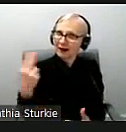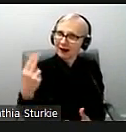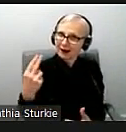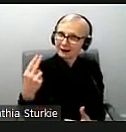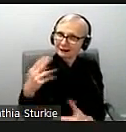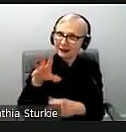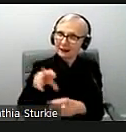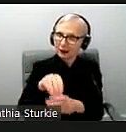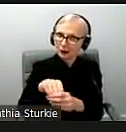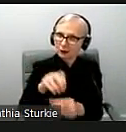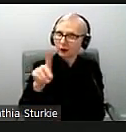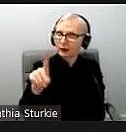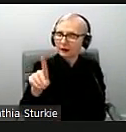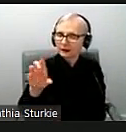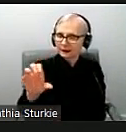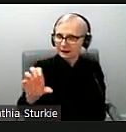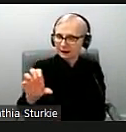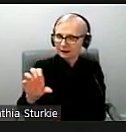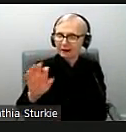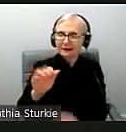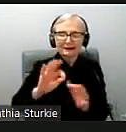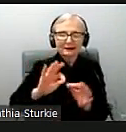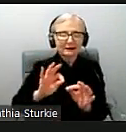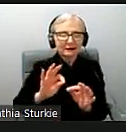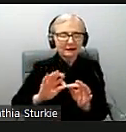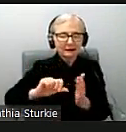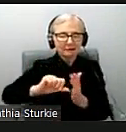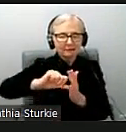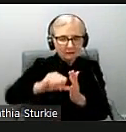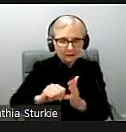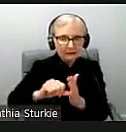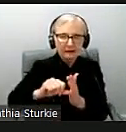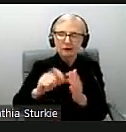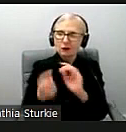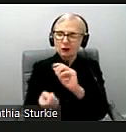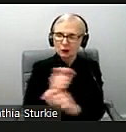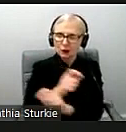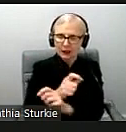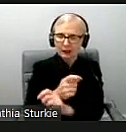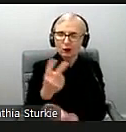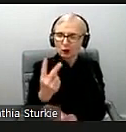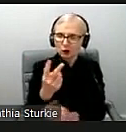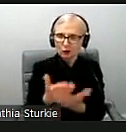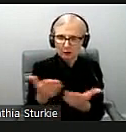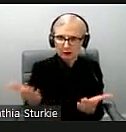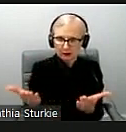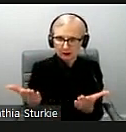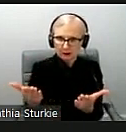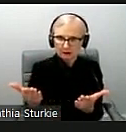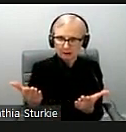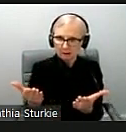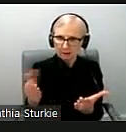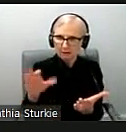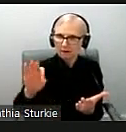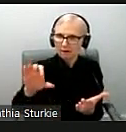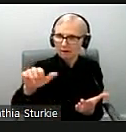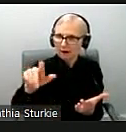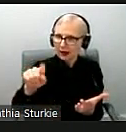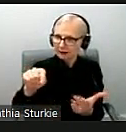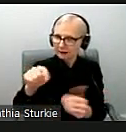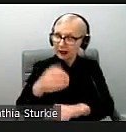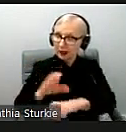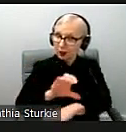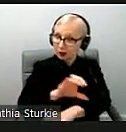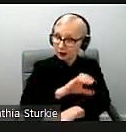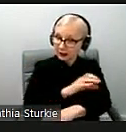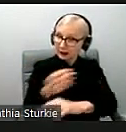DC. And that's really a significant change for us. And there's two things that are really driving this. One is the fact that Colorado has seen an increase in